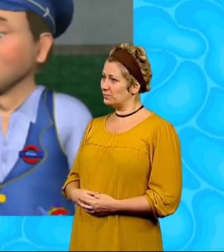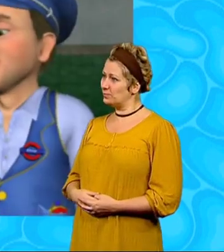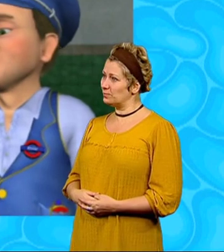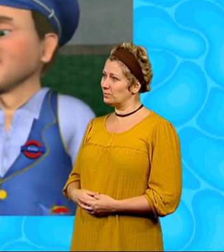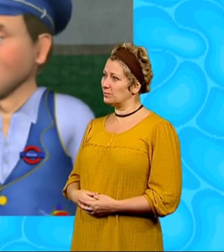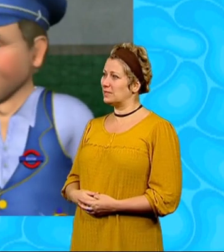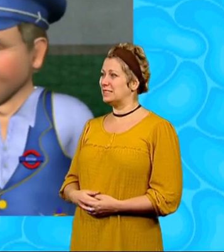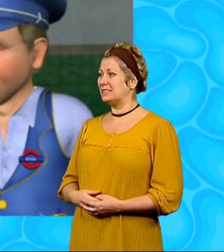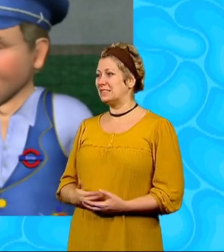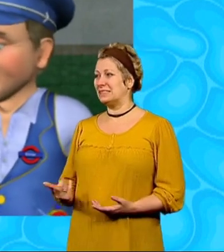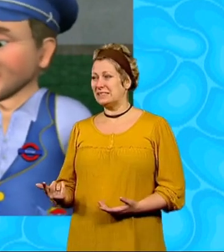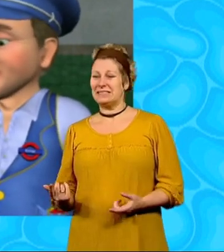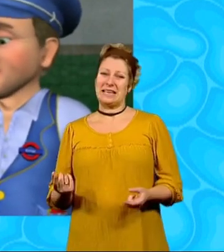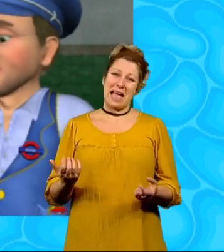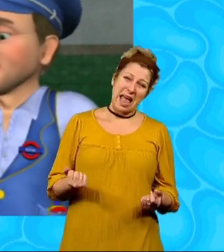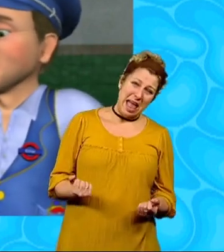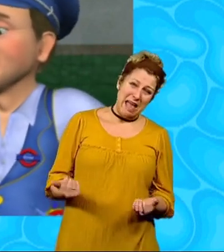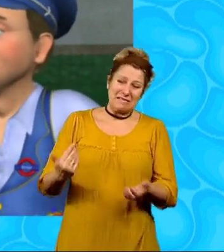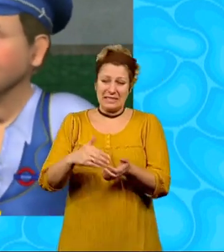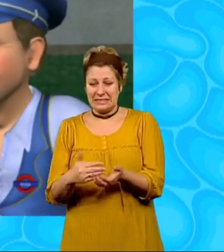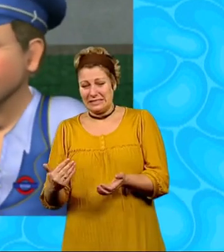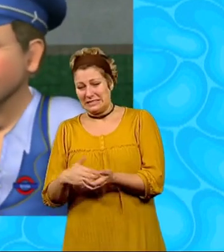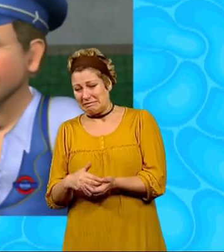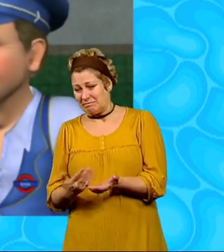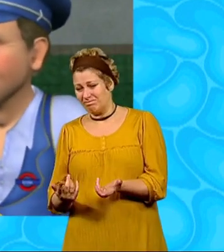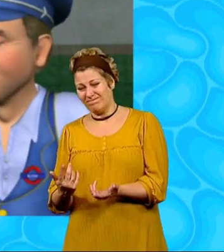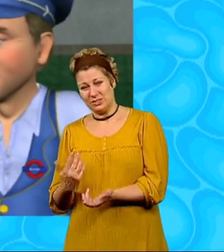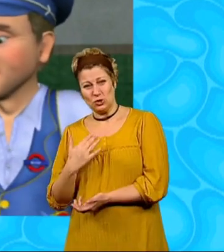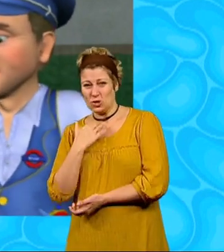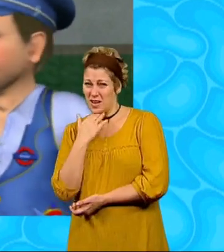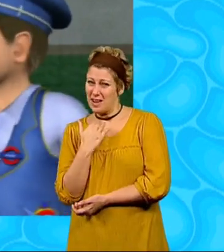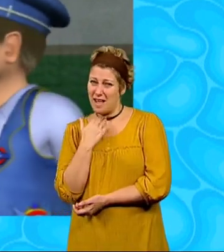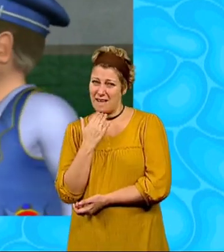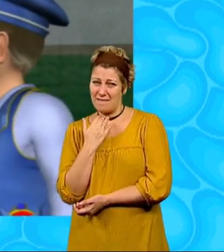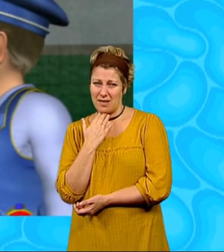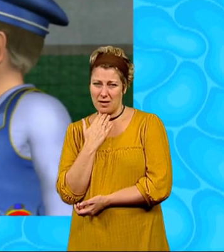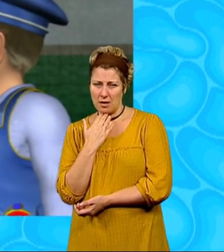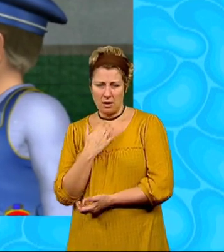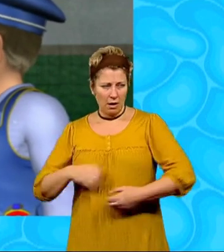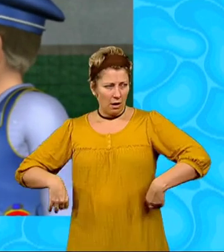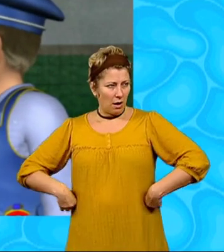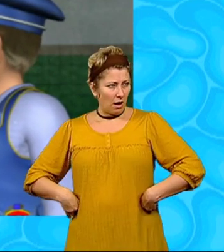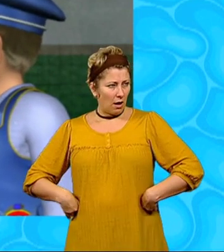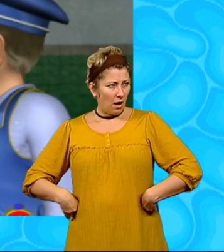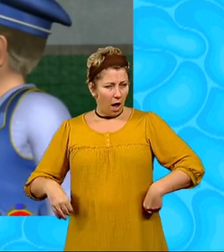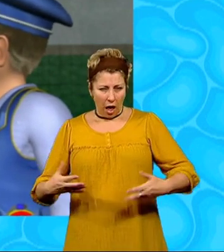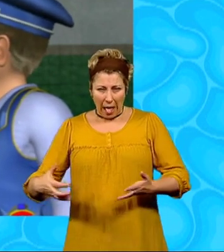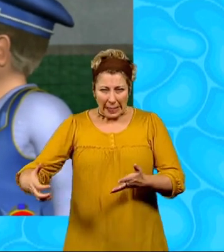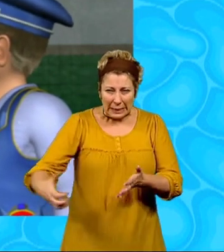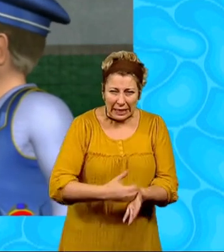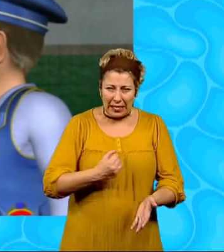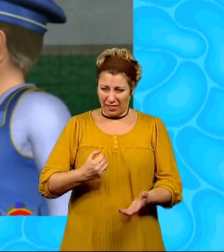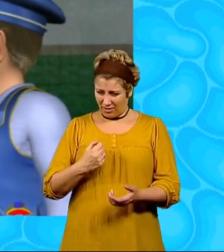Well, we've got a few more things, but there still isn't enough. How could anybody steal a load of